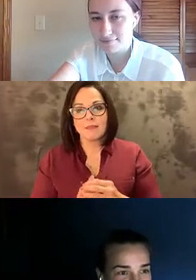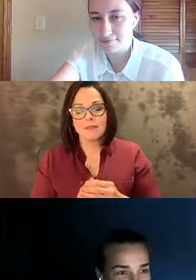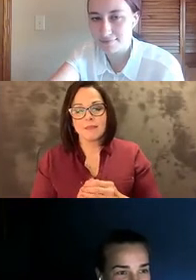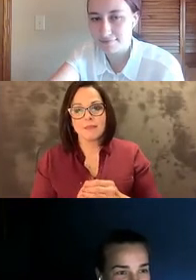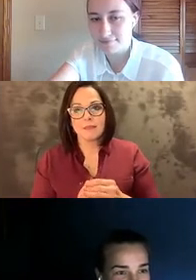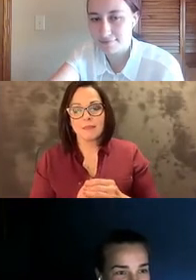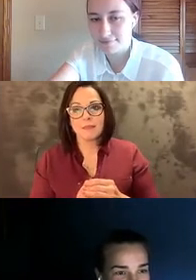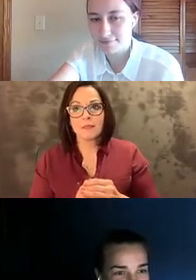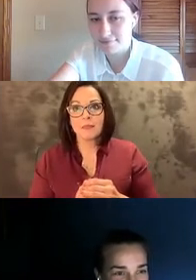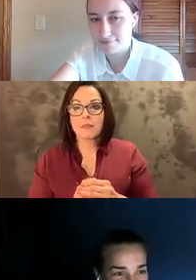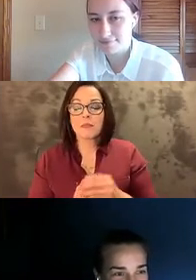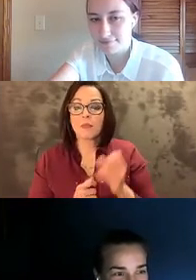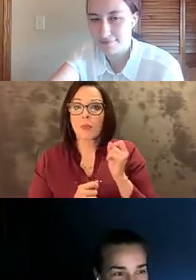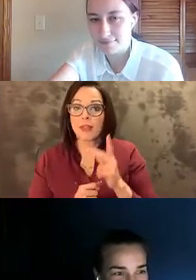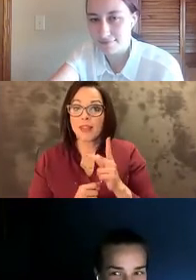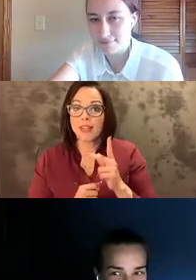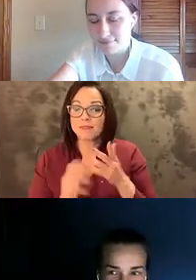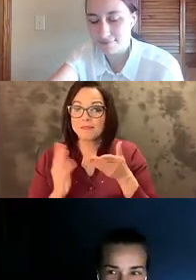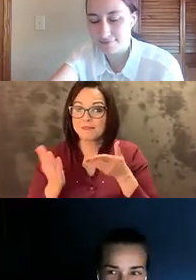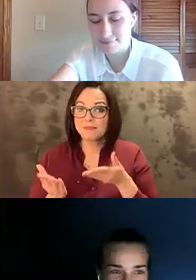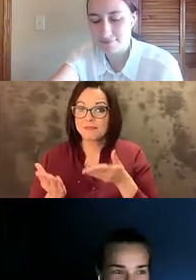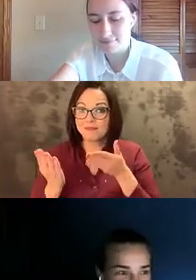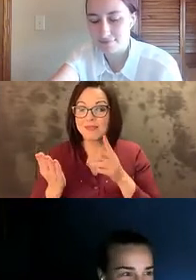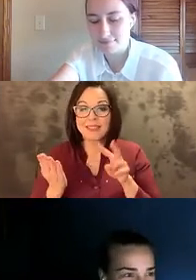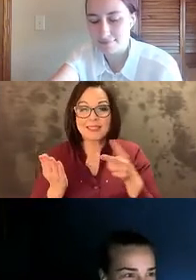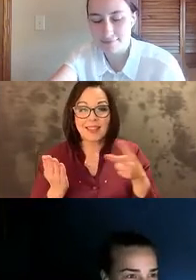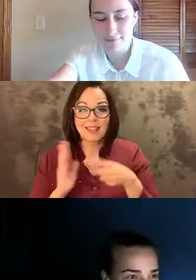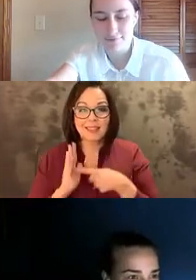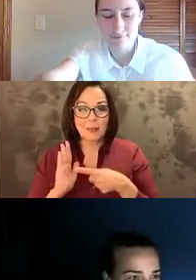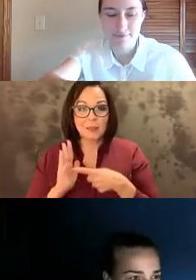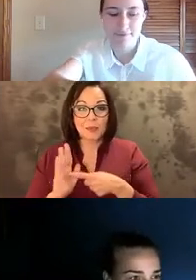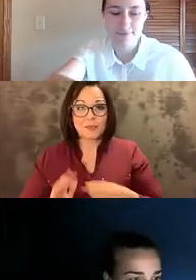Okay. Second example.